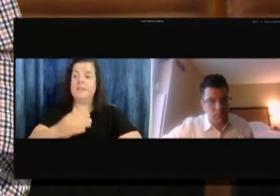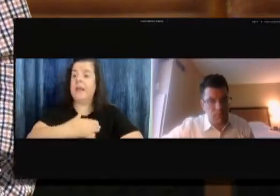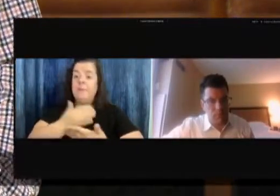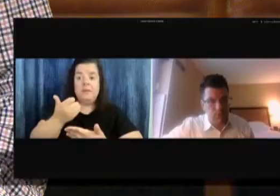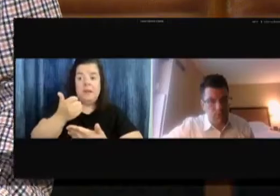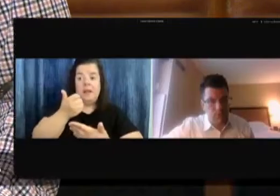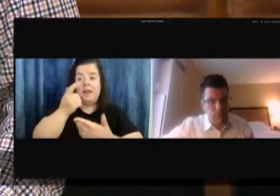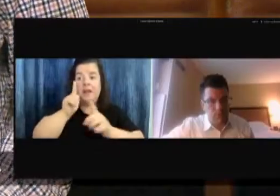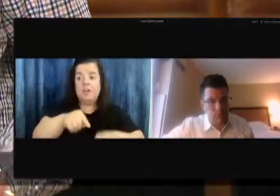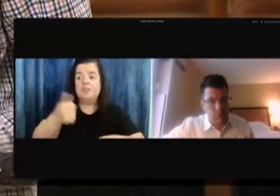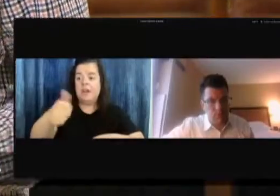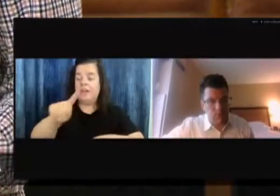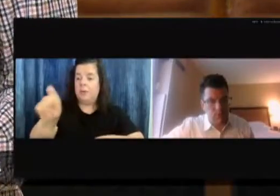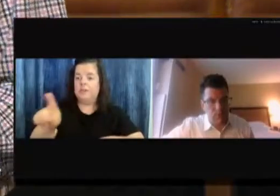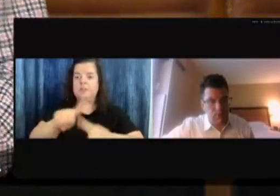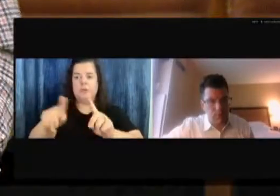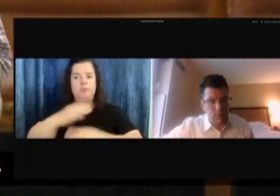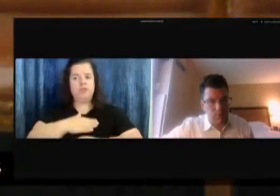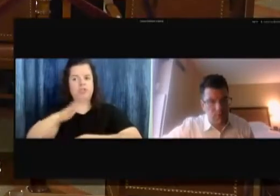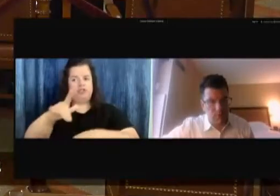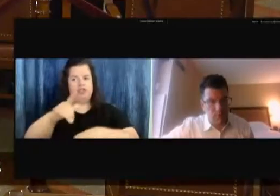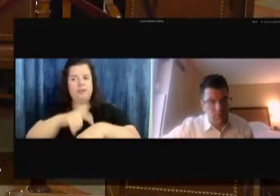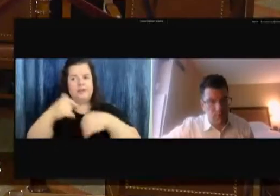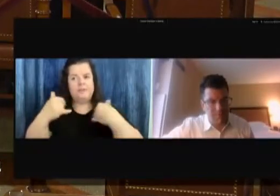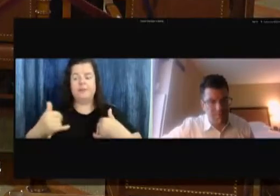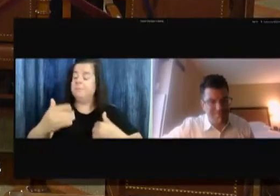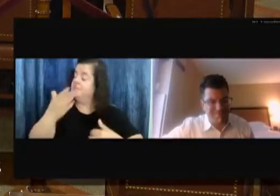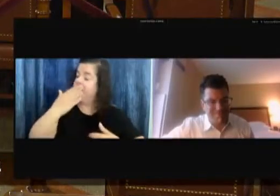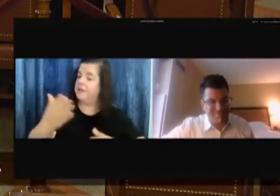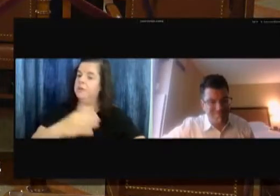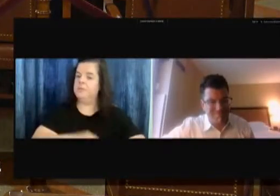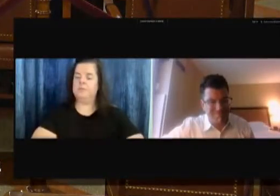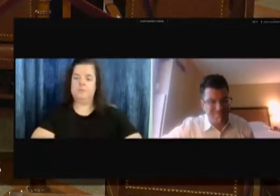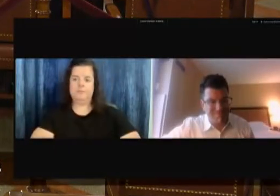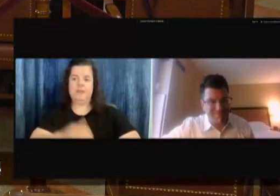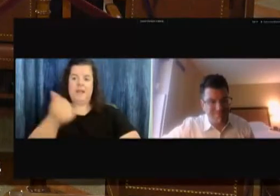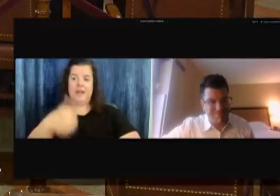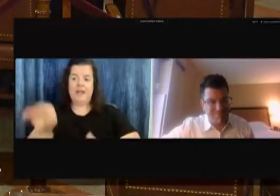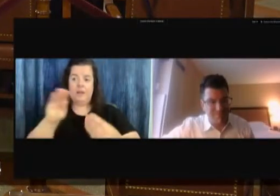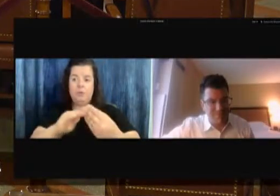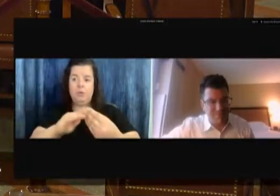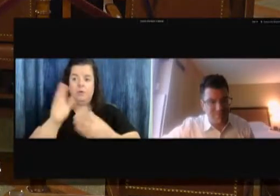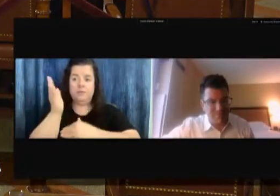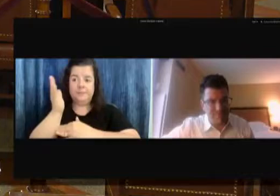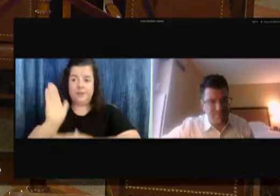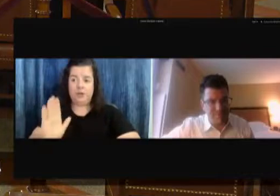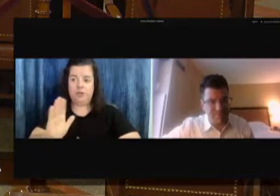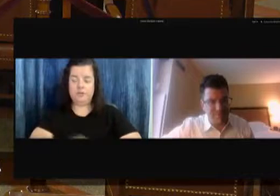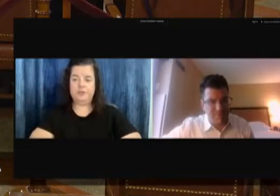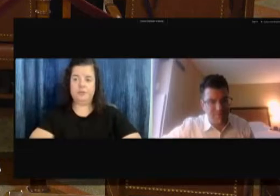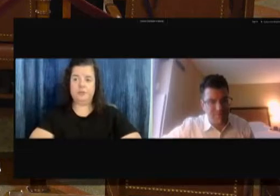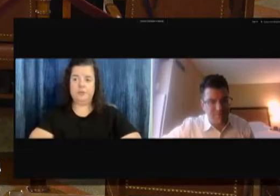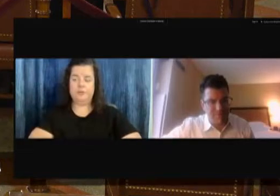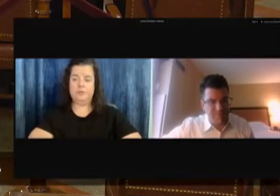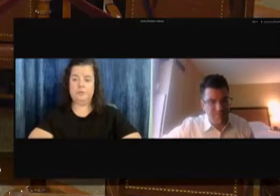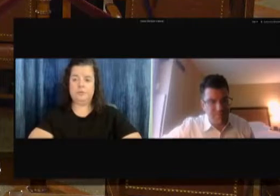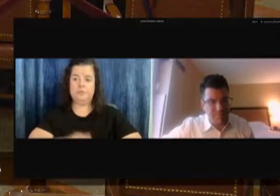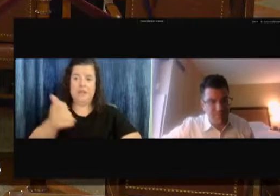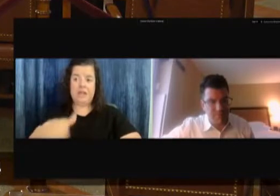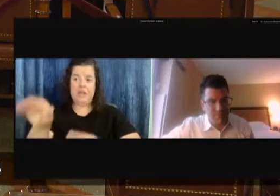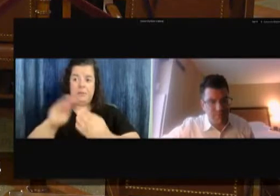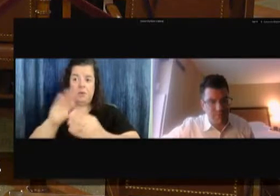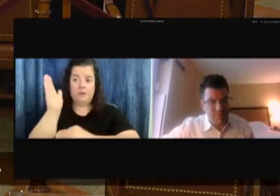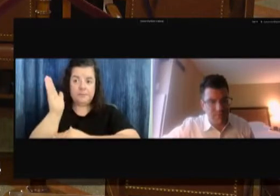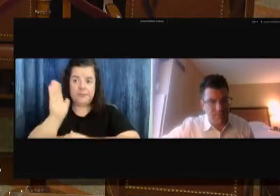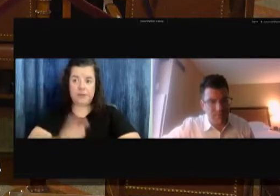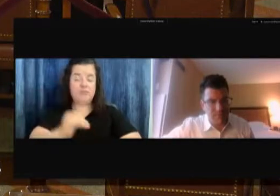but appreciate the time today. Thank you. Are there any further speakers wishing to speak? Any further speakers?